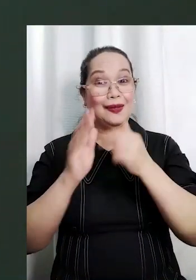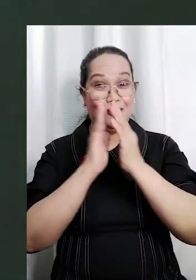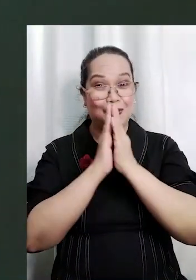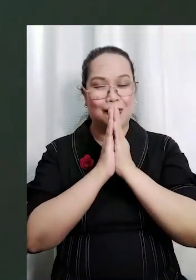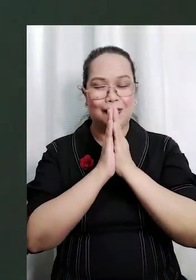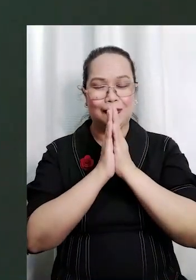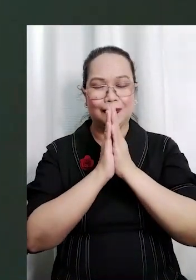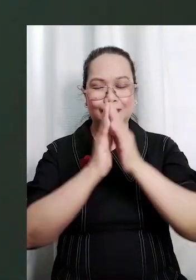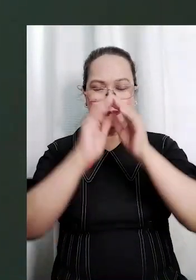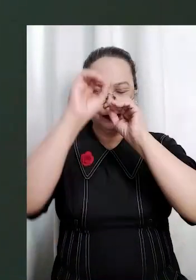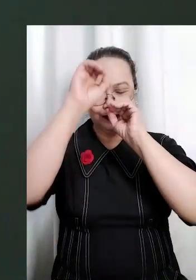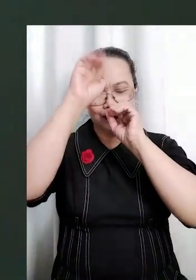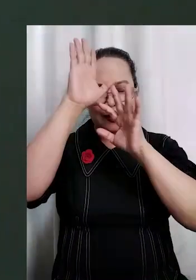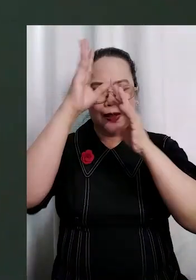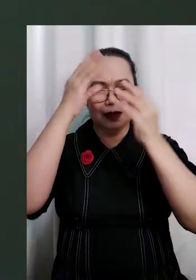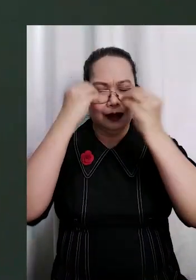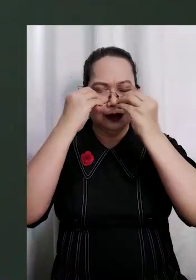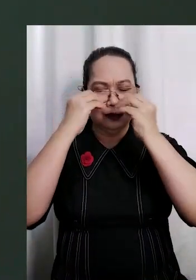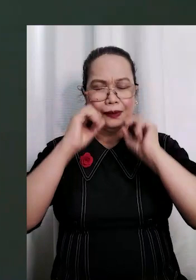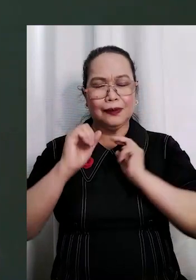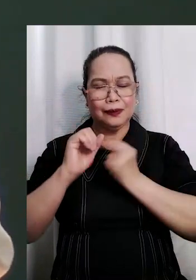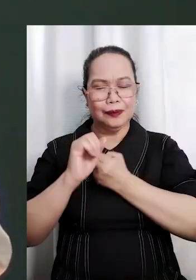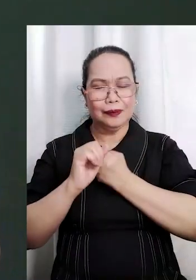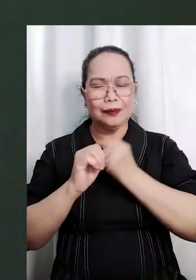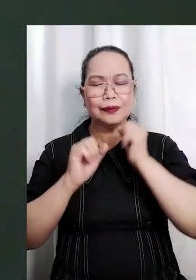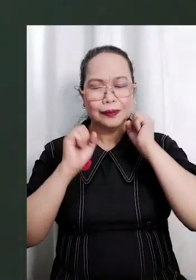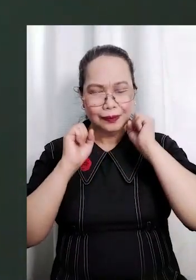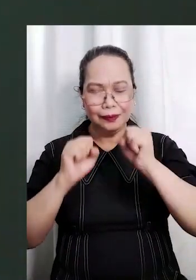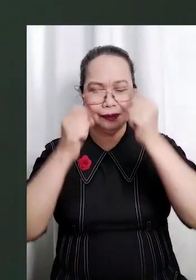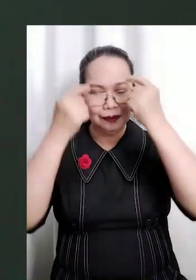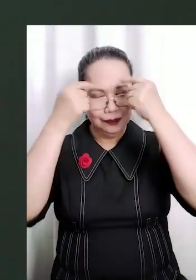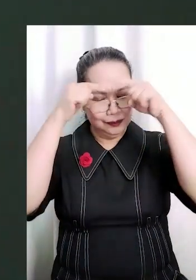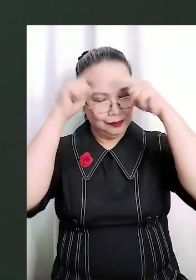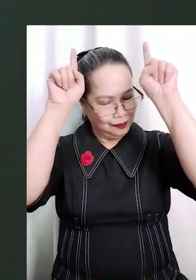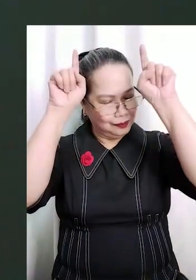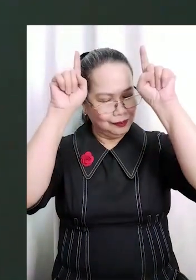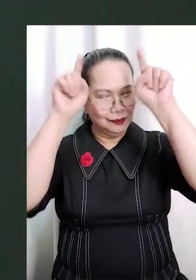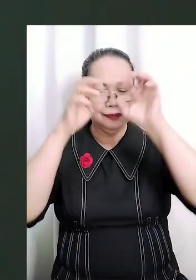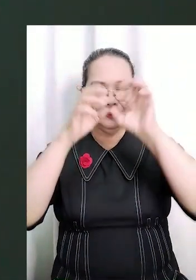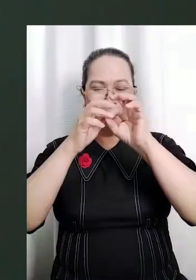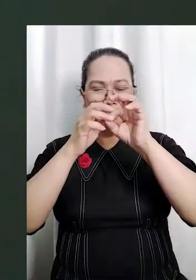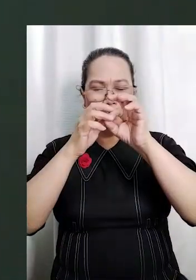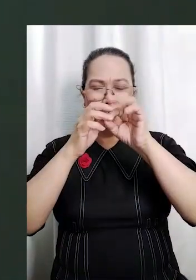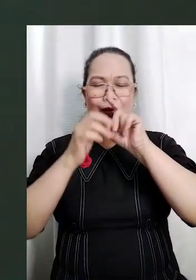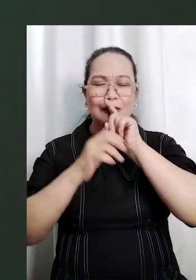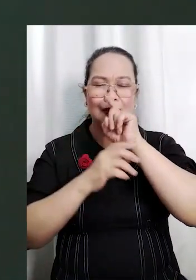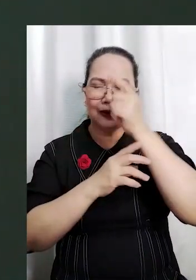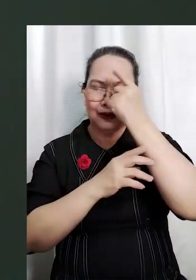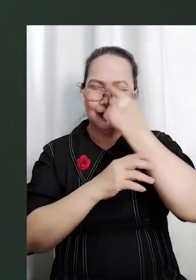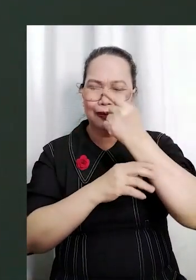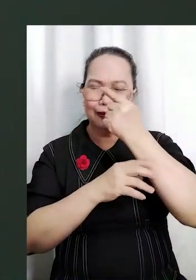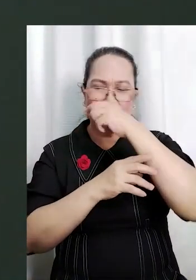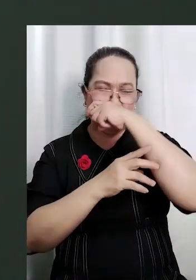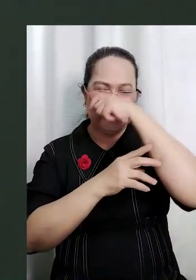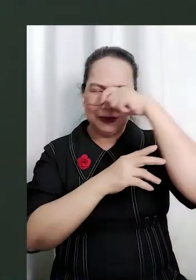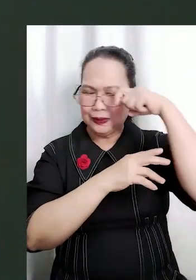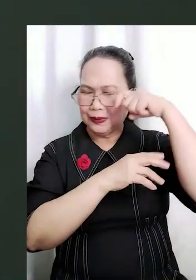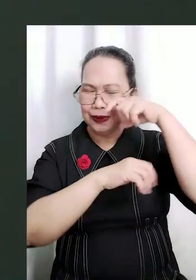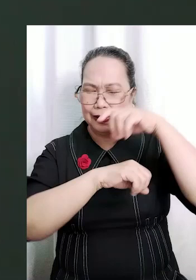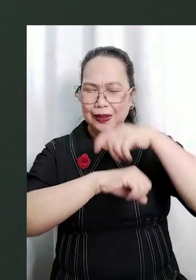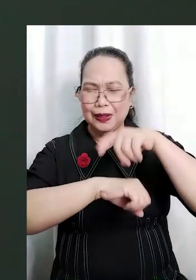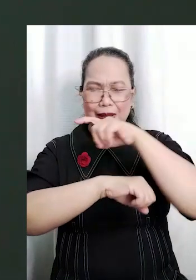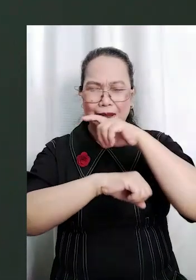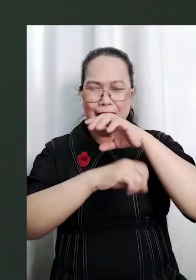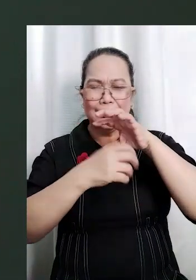pray. Father, teach us to be overcomers in this wilderness experience, that we